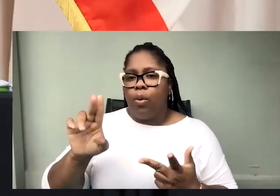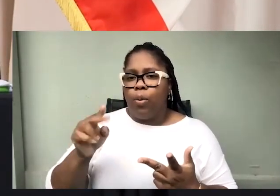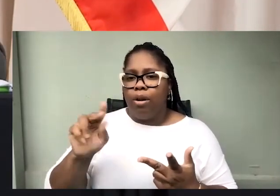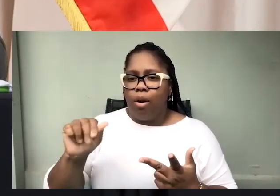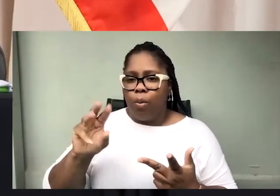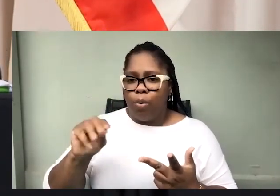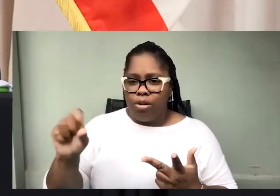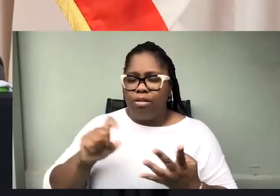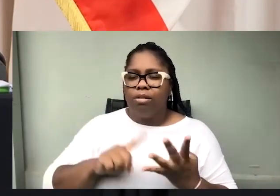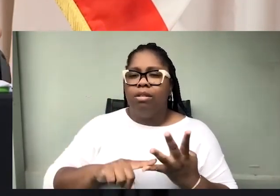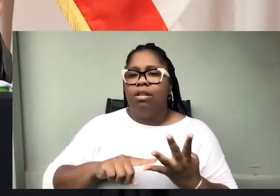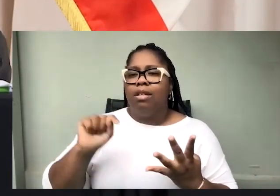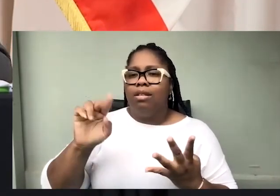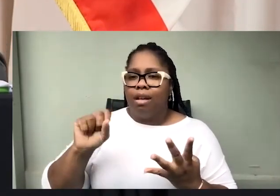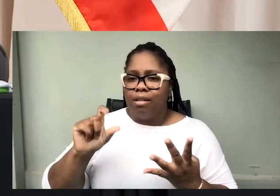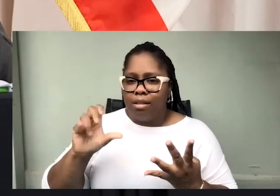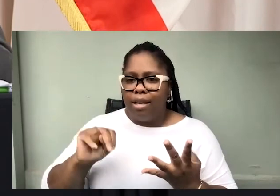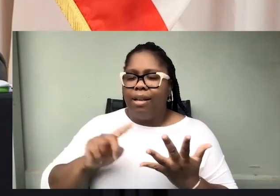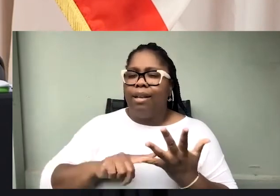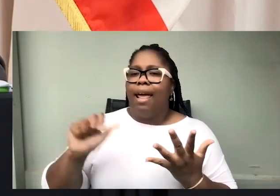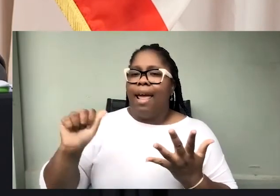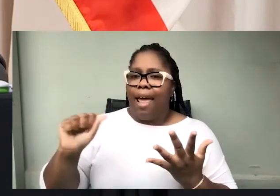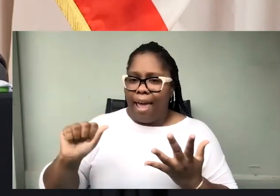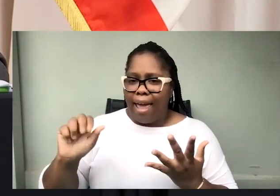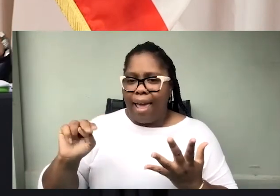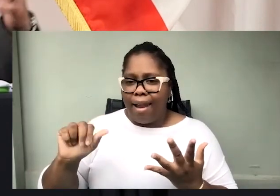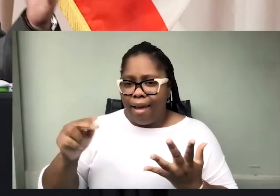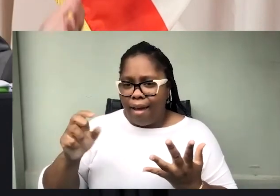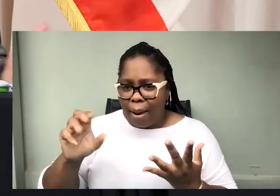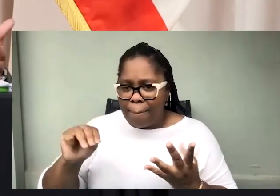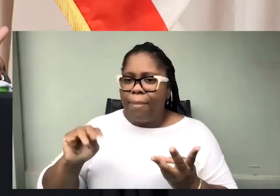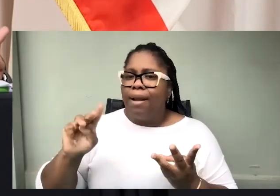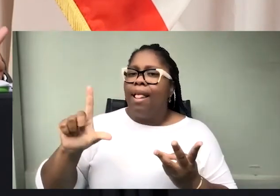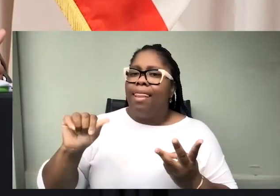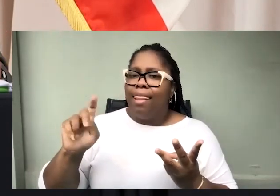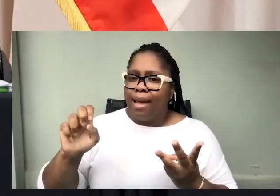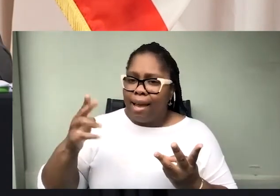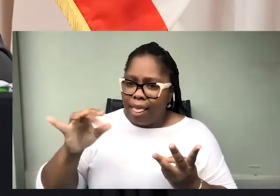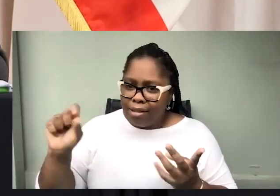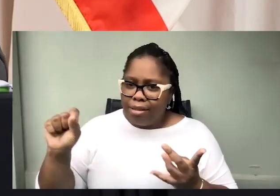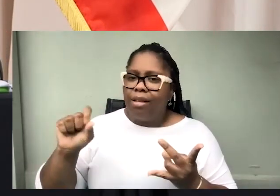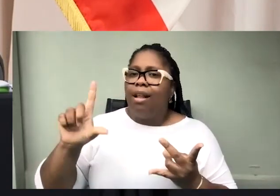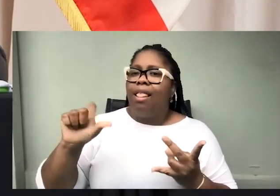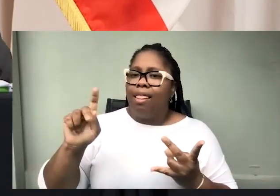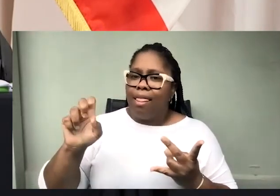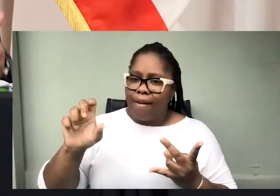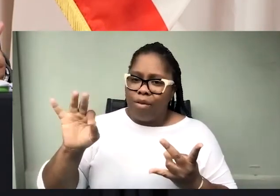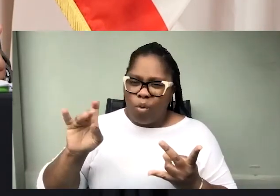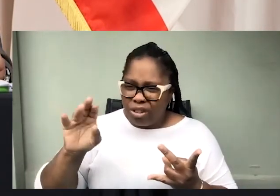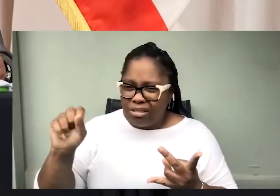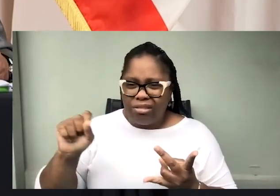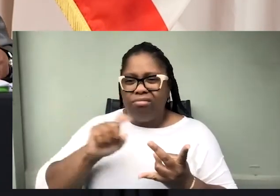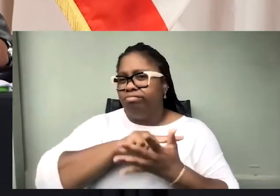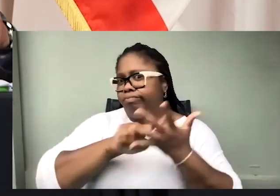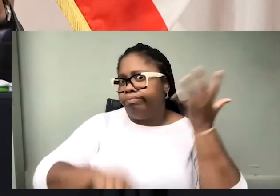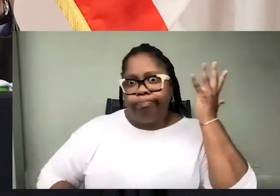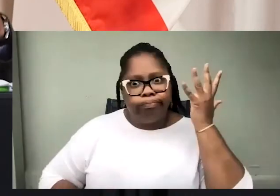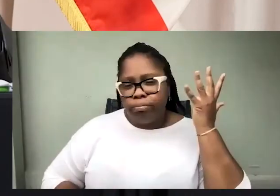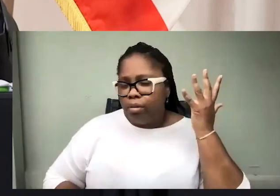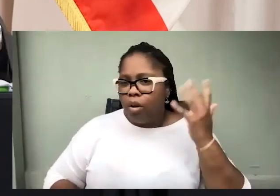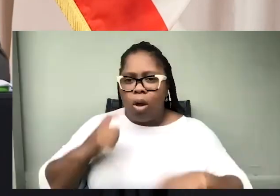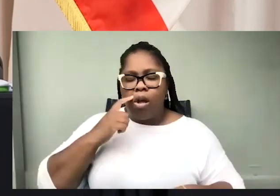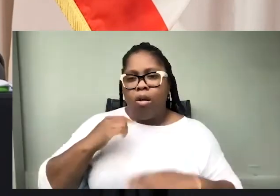Park, Orange, Anaheim Hills, Lake Forest, and some others. It's an incredibly diverse area. Irvine, as we know, is very diverse. We have